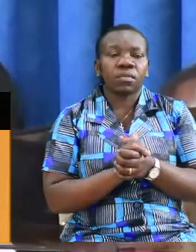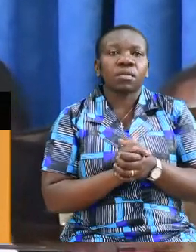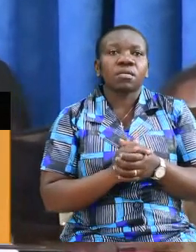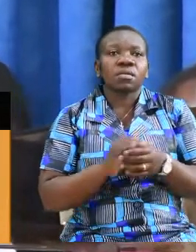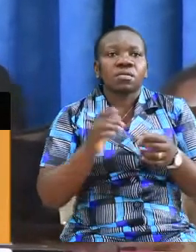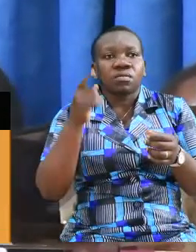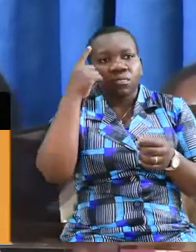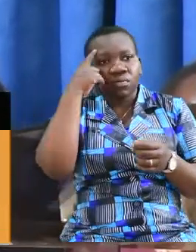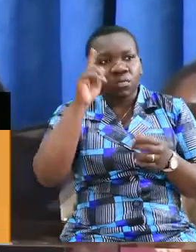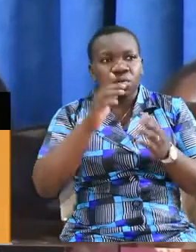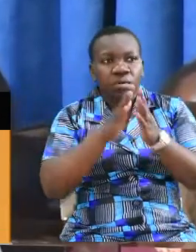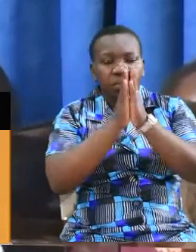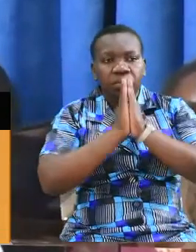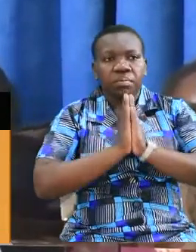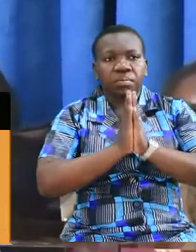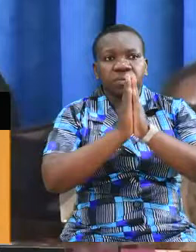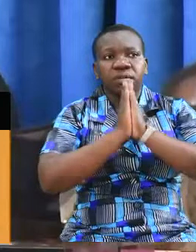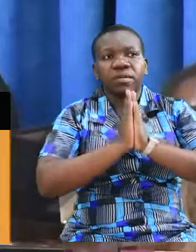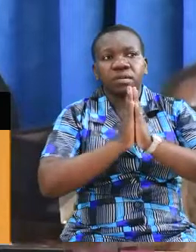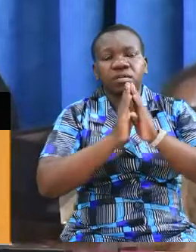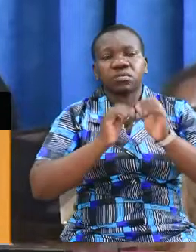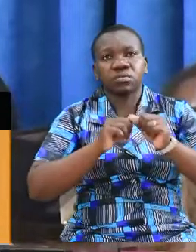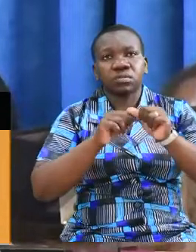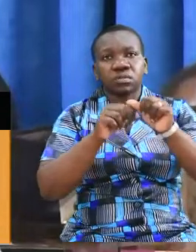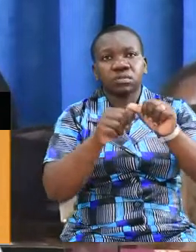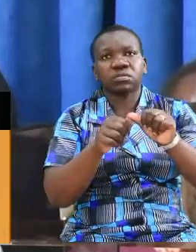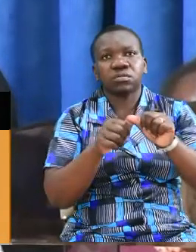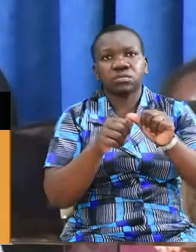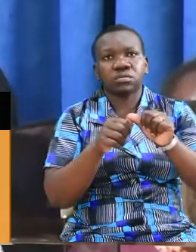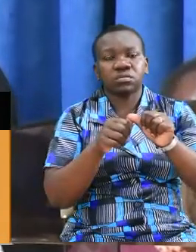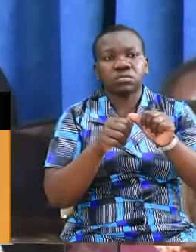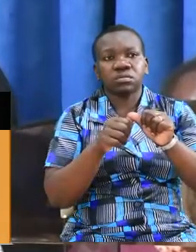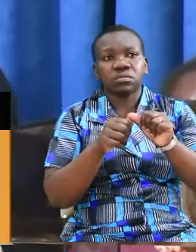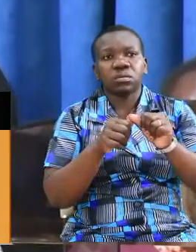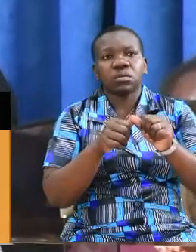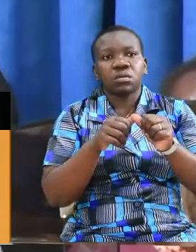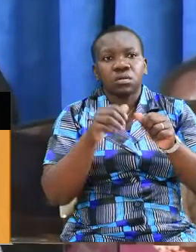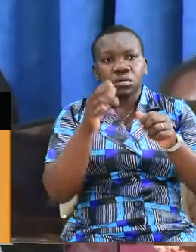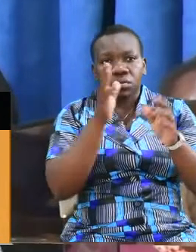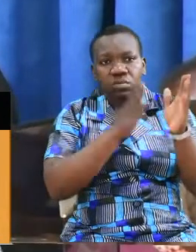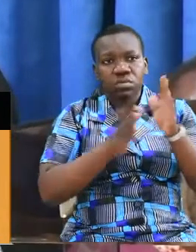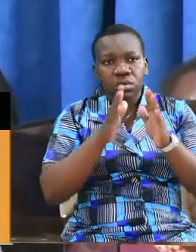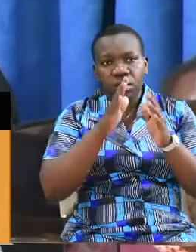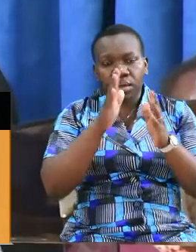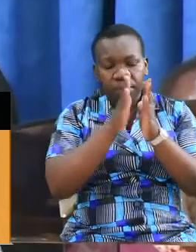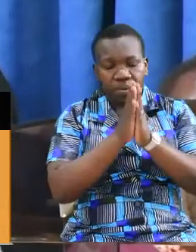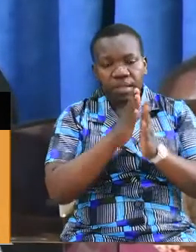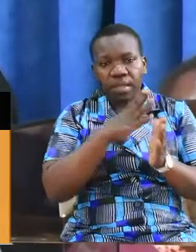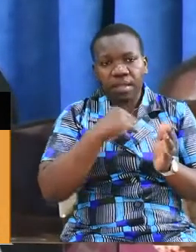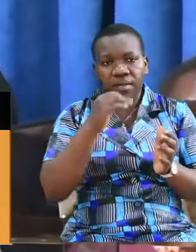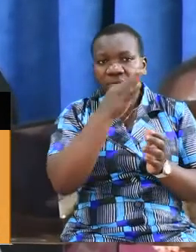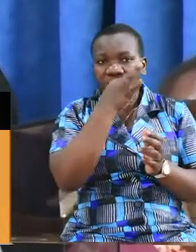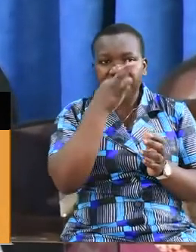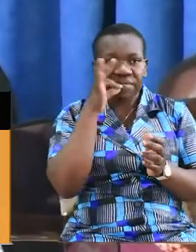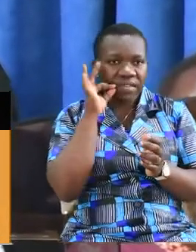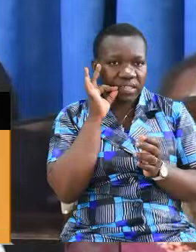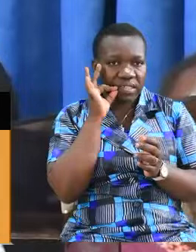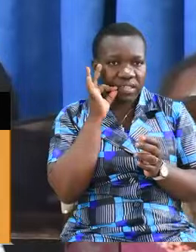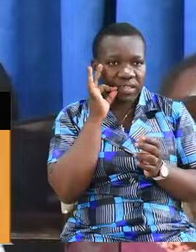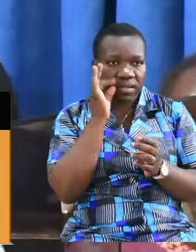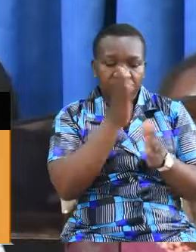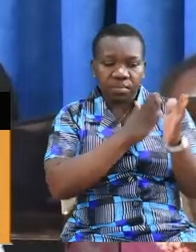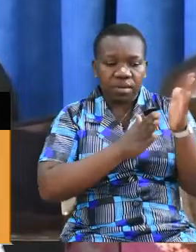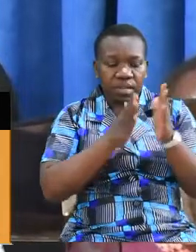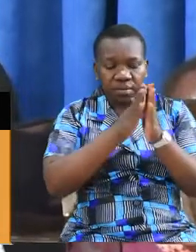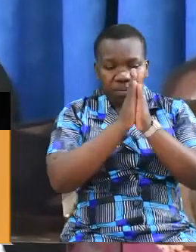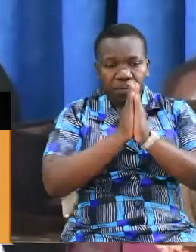prayer and fasting for the whole church, so we are requesting you to pray and fast for that day. And we are going to